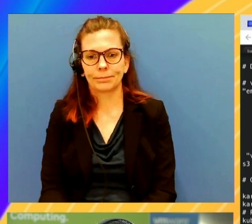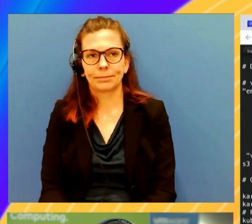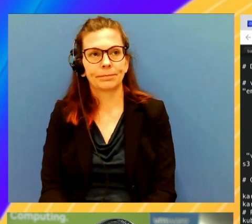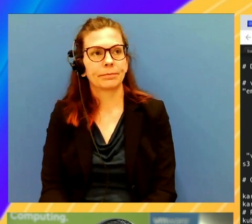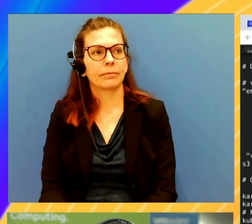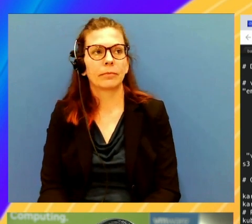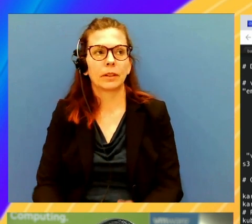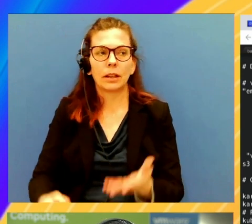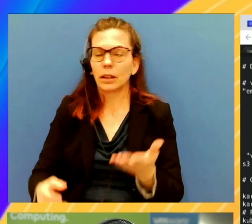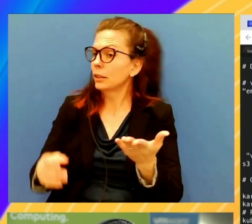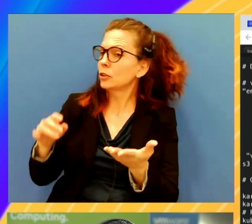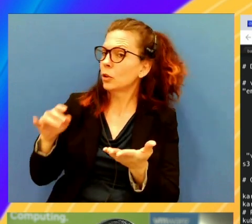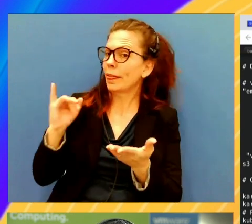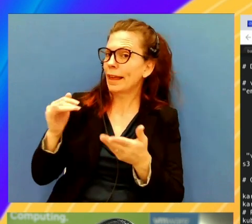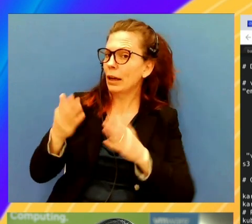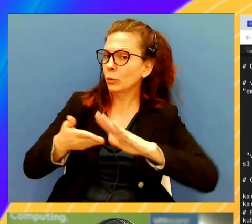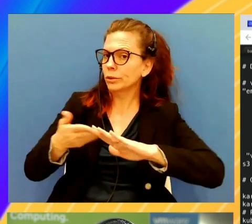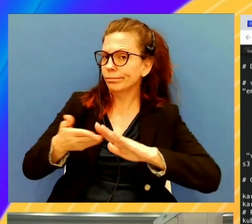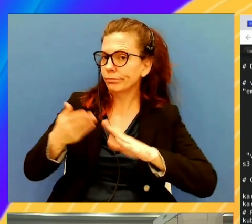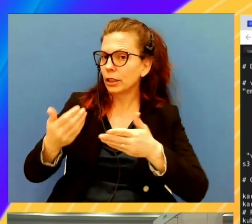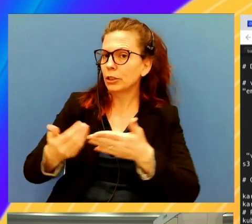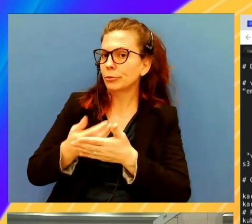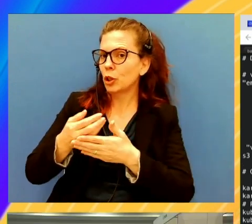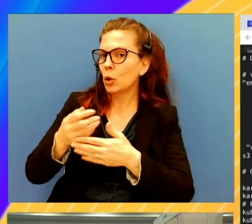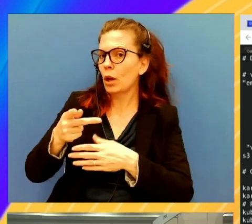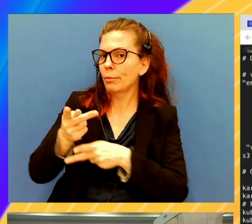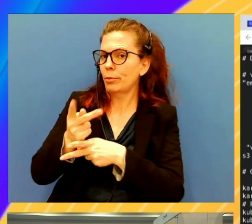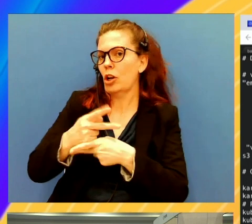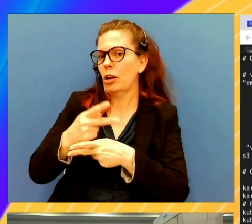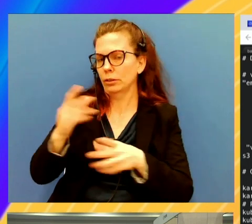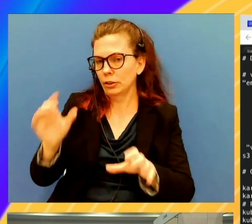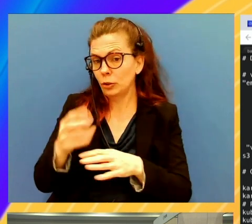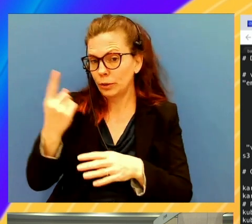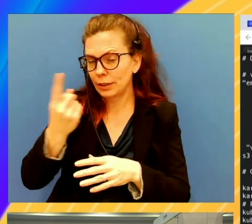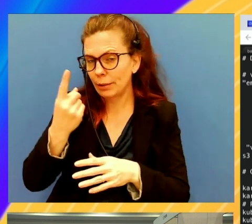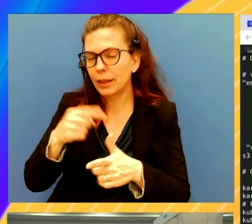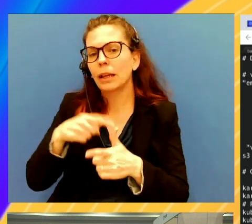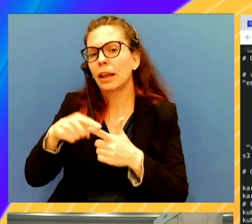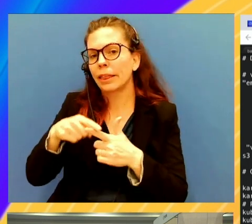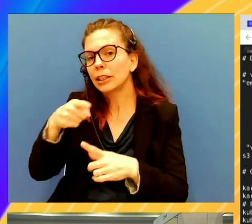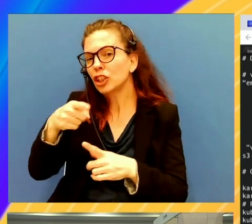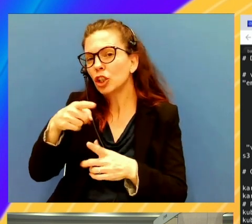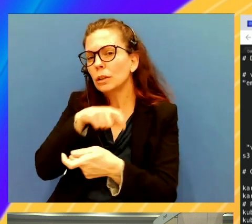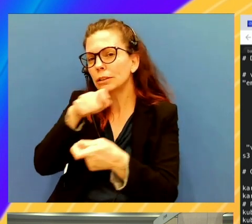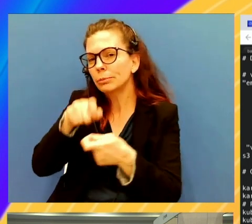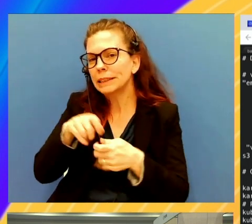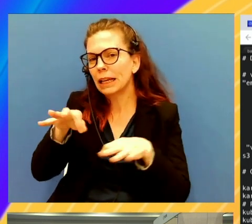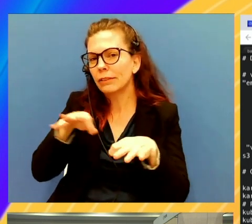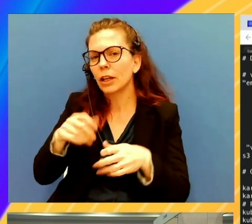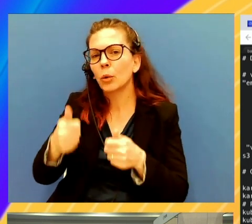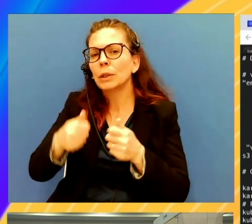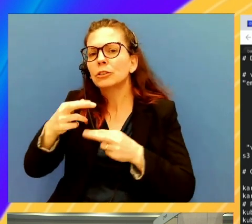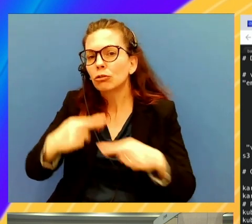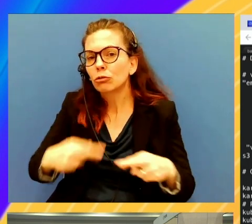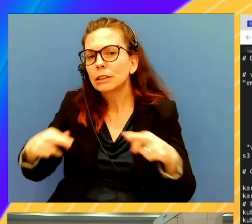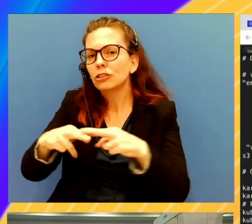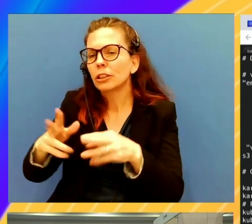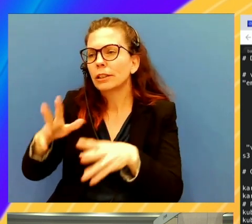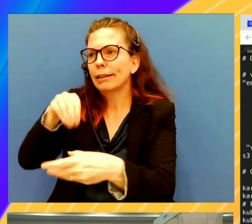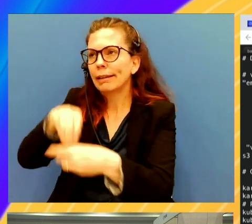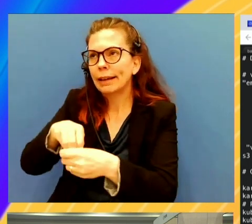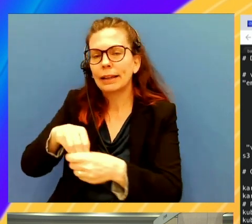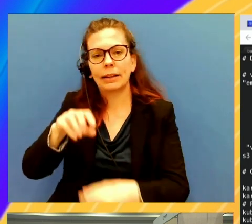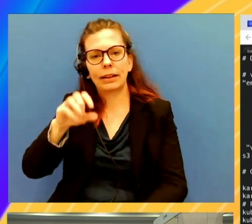So this is going to spin up some new pods to do something, and you're specifying what regions it's in, the